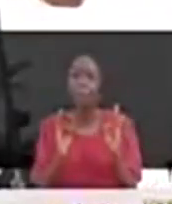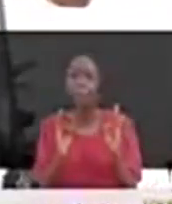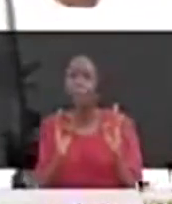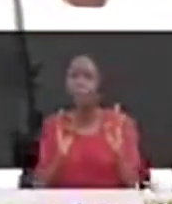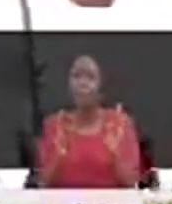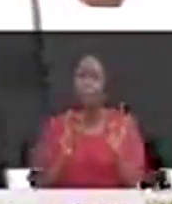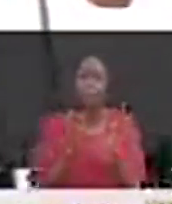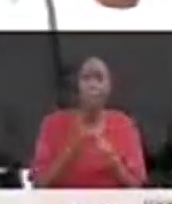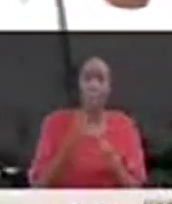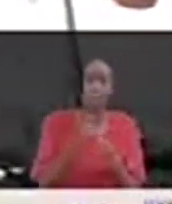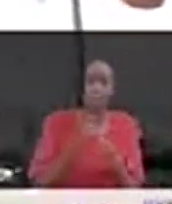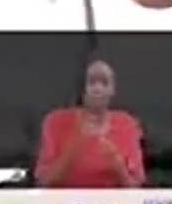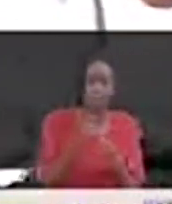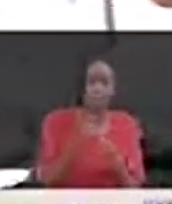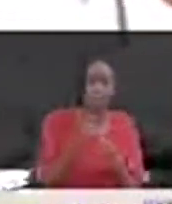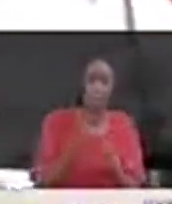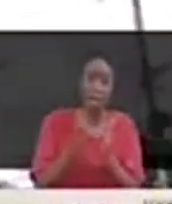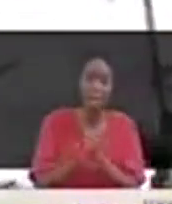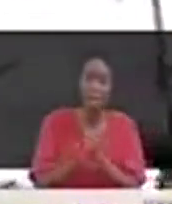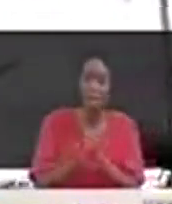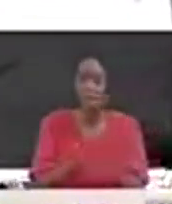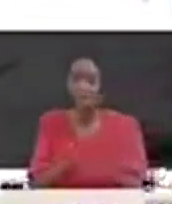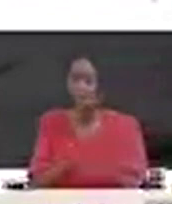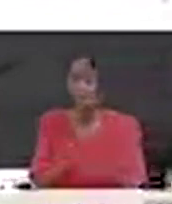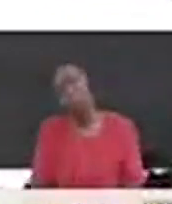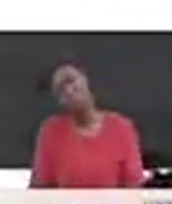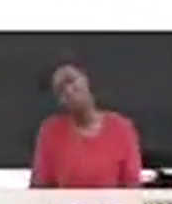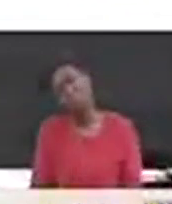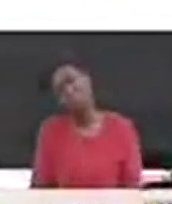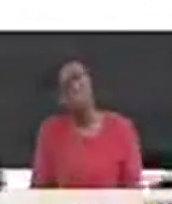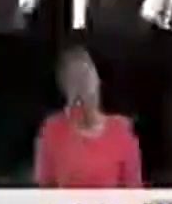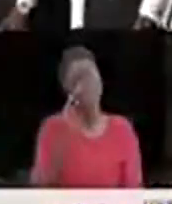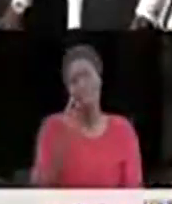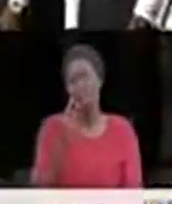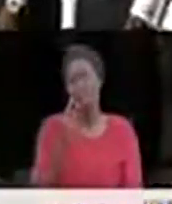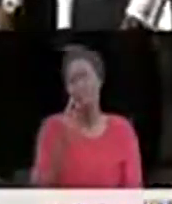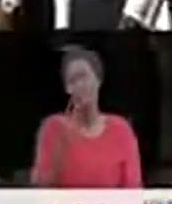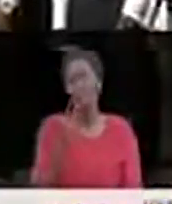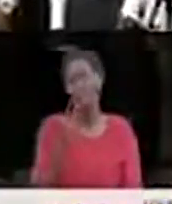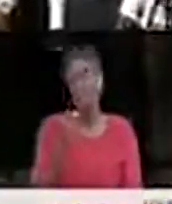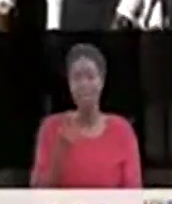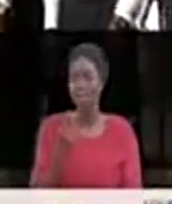free from the weakness that enfeebles me.